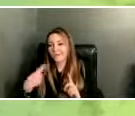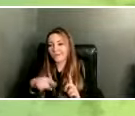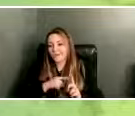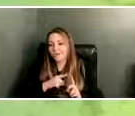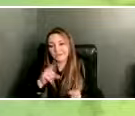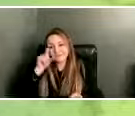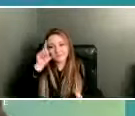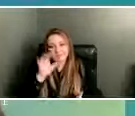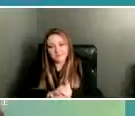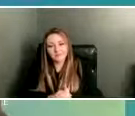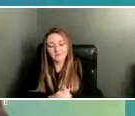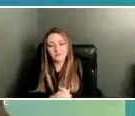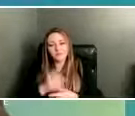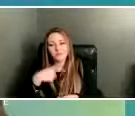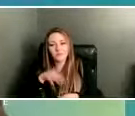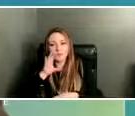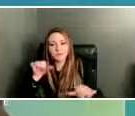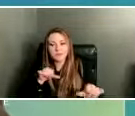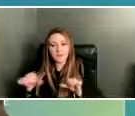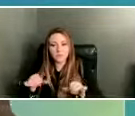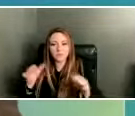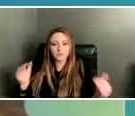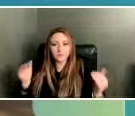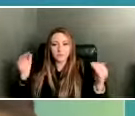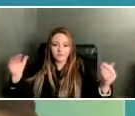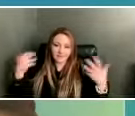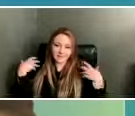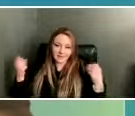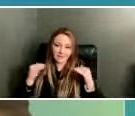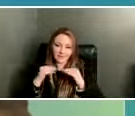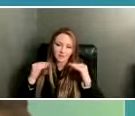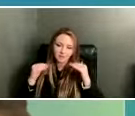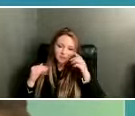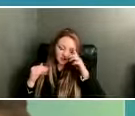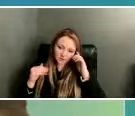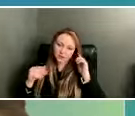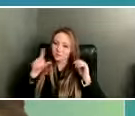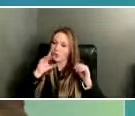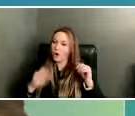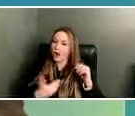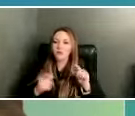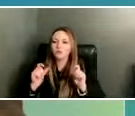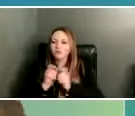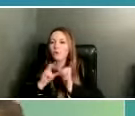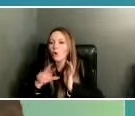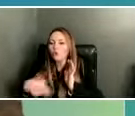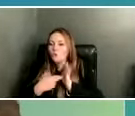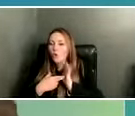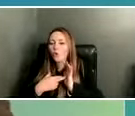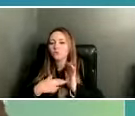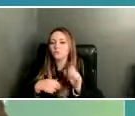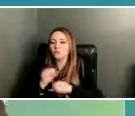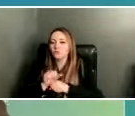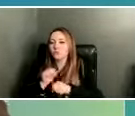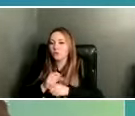believe that we will be able to advance health equity in our very small roles and the work that